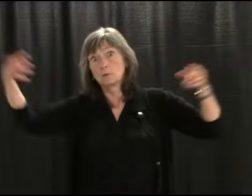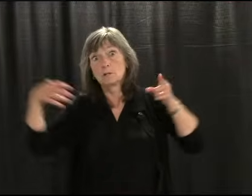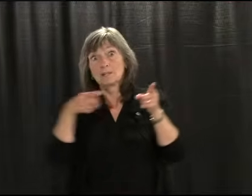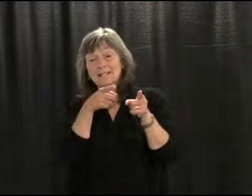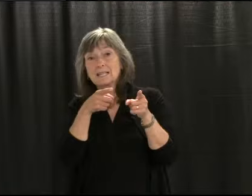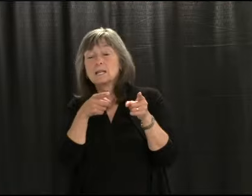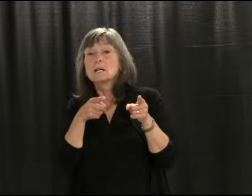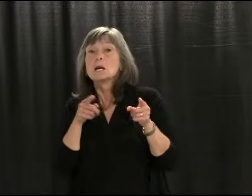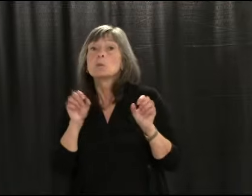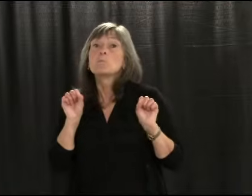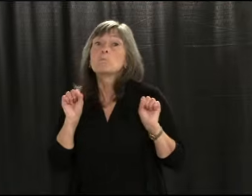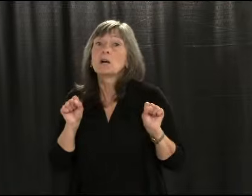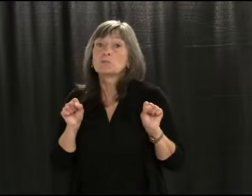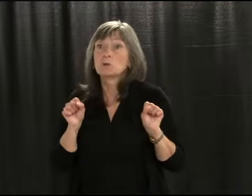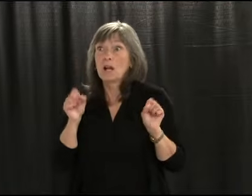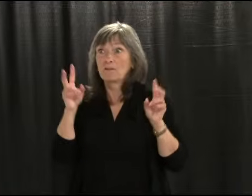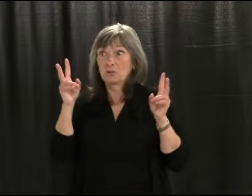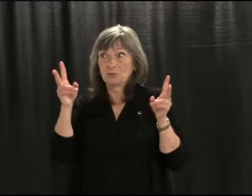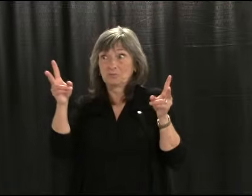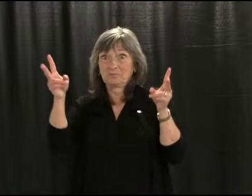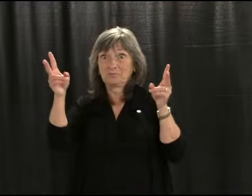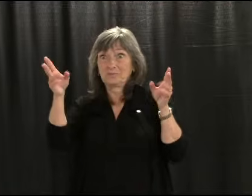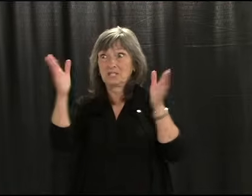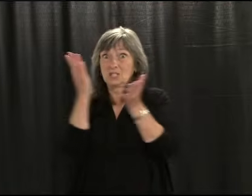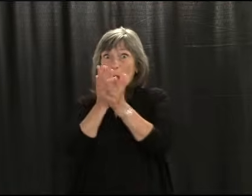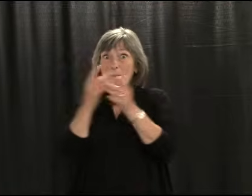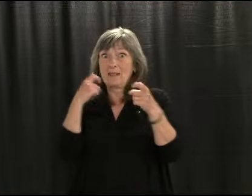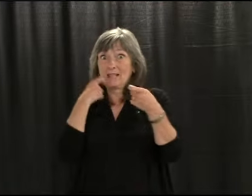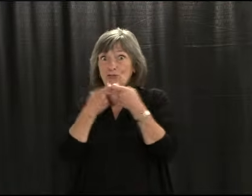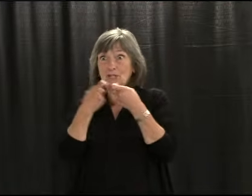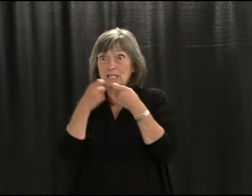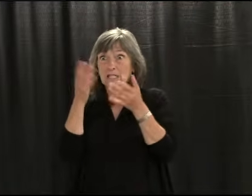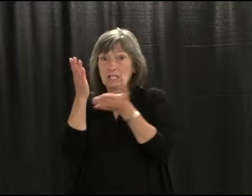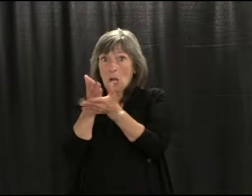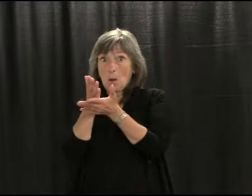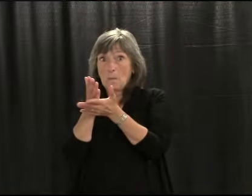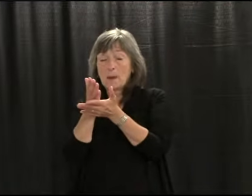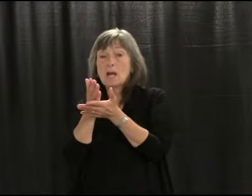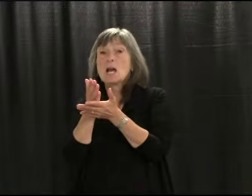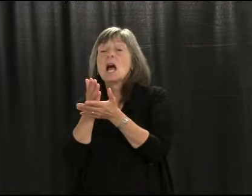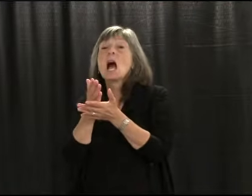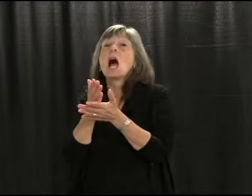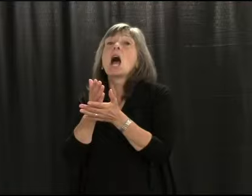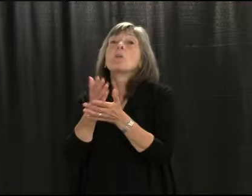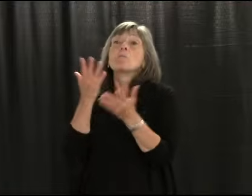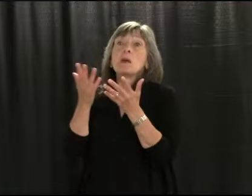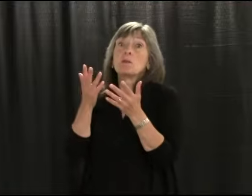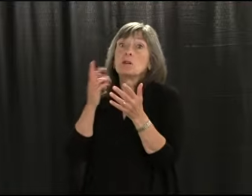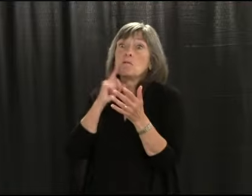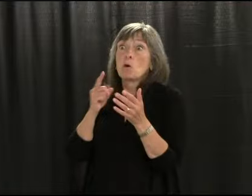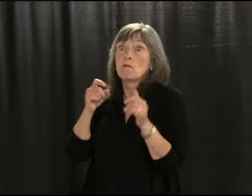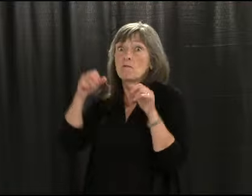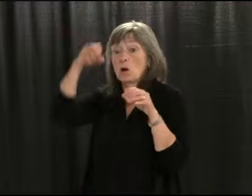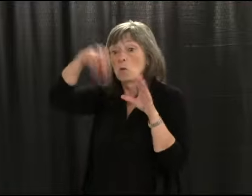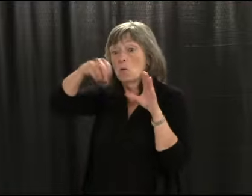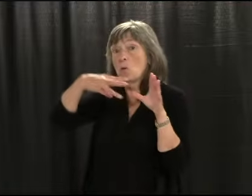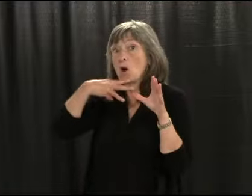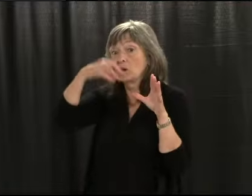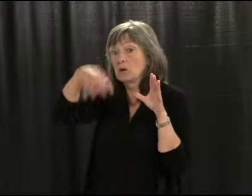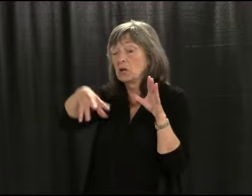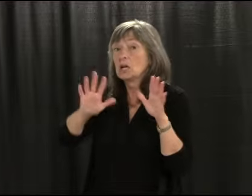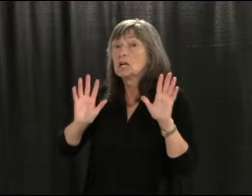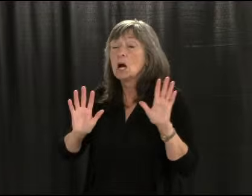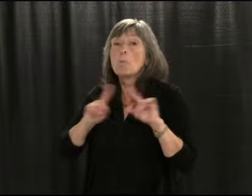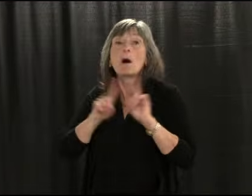so we could dump water on non-electrified assets. The fire quickly moved past the transmission lines, which good news that we didn't have to cut the